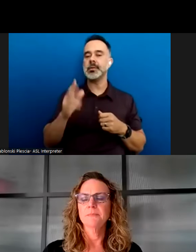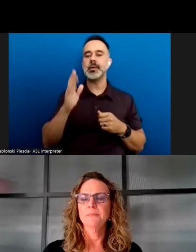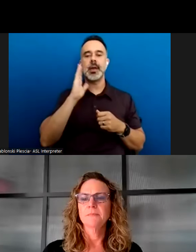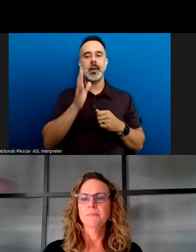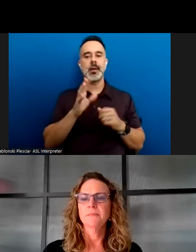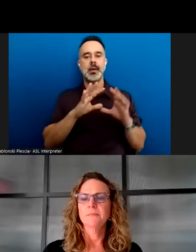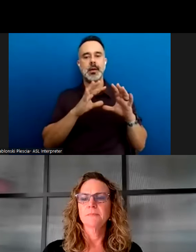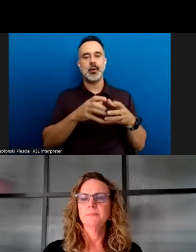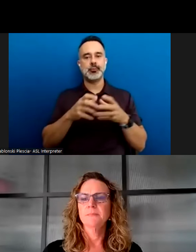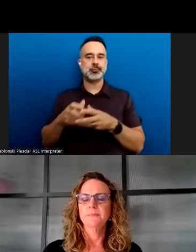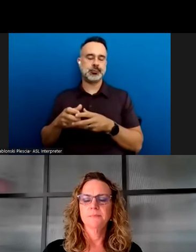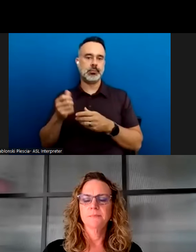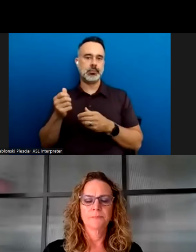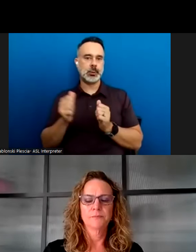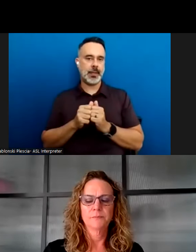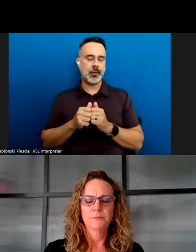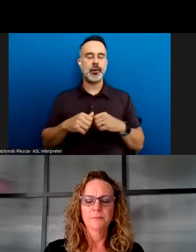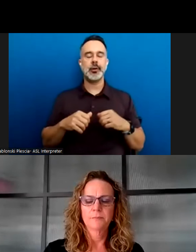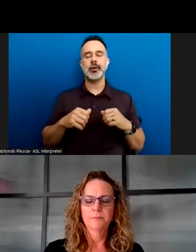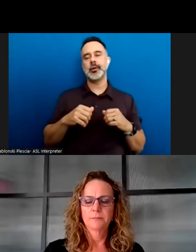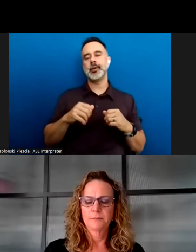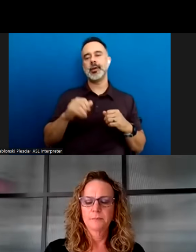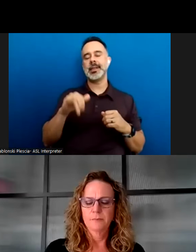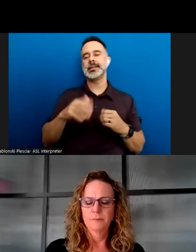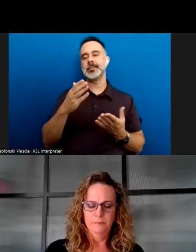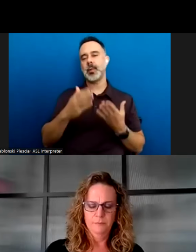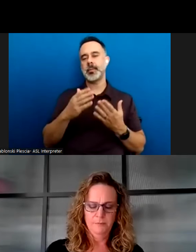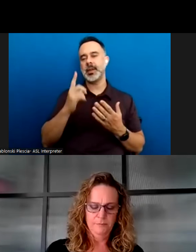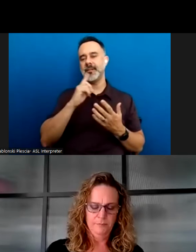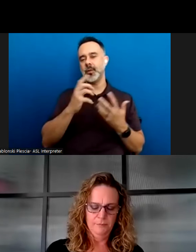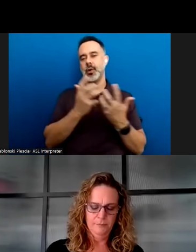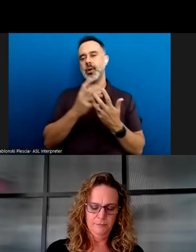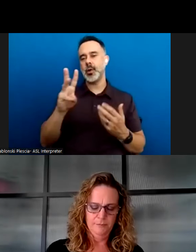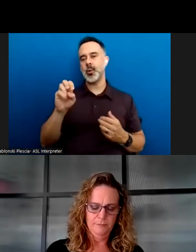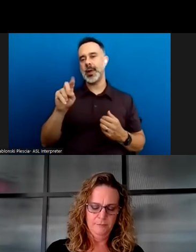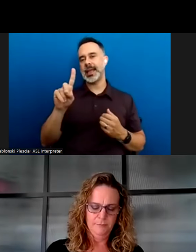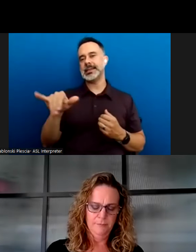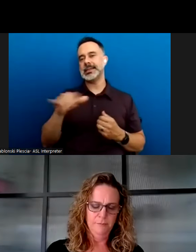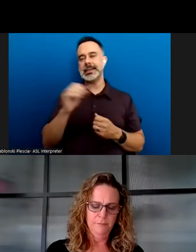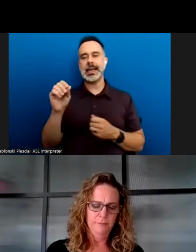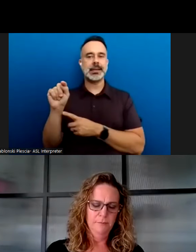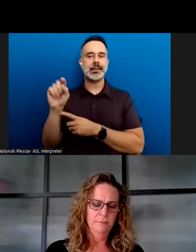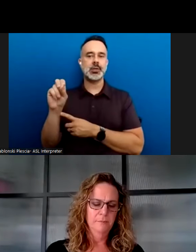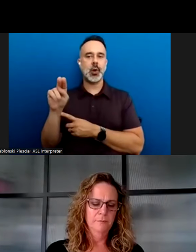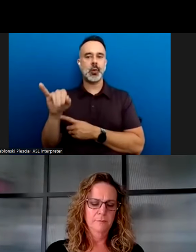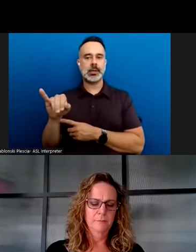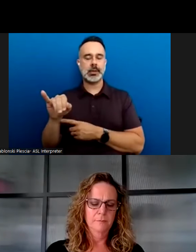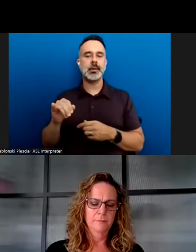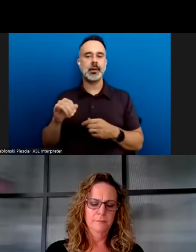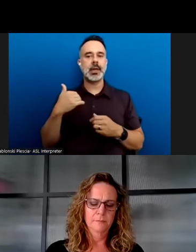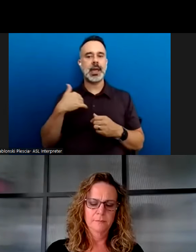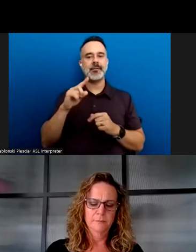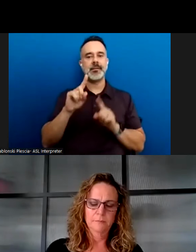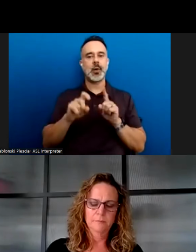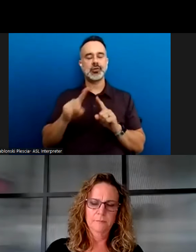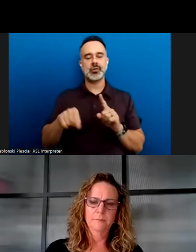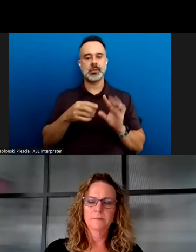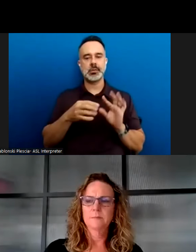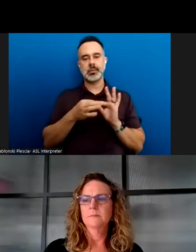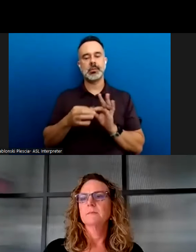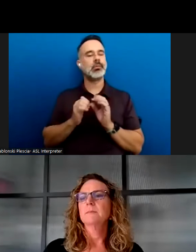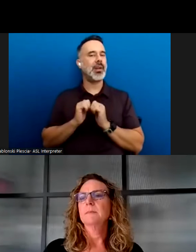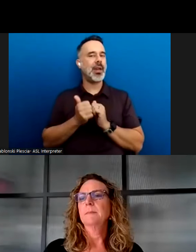few together. I think, and this is probably for both Wendy and Tony, there are questions related to how